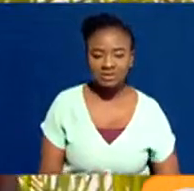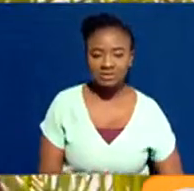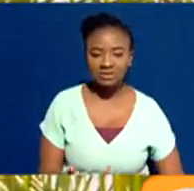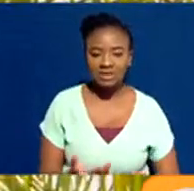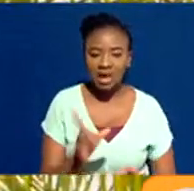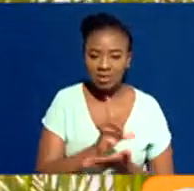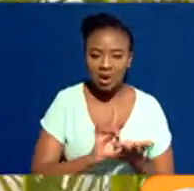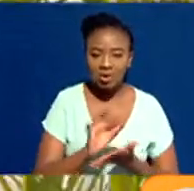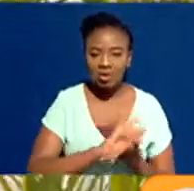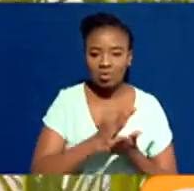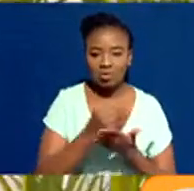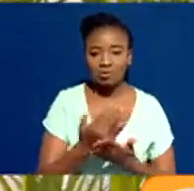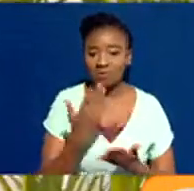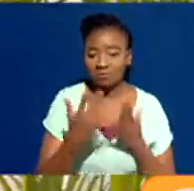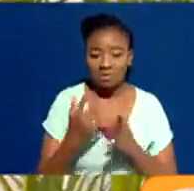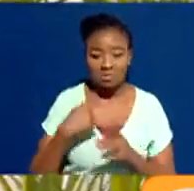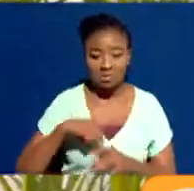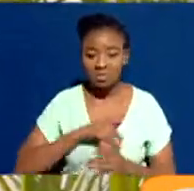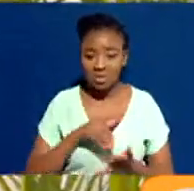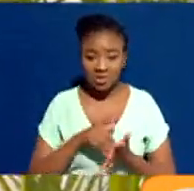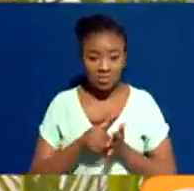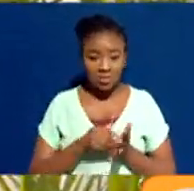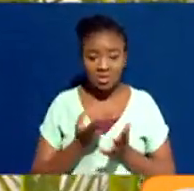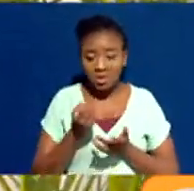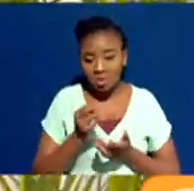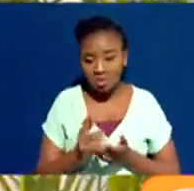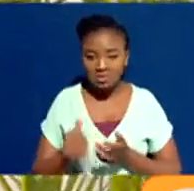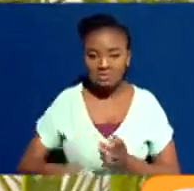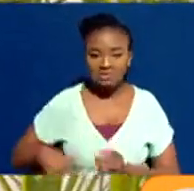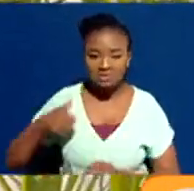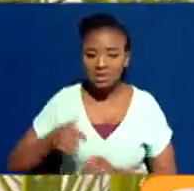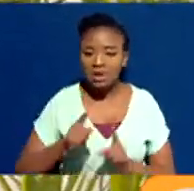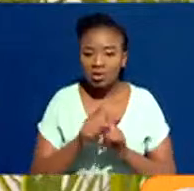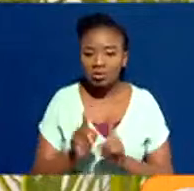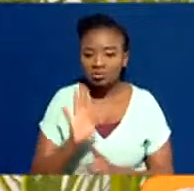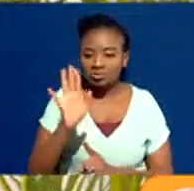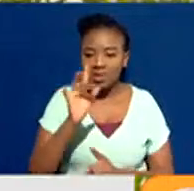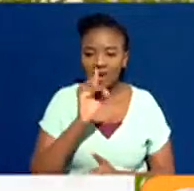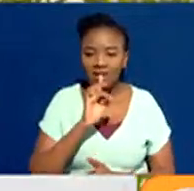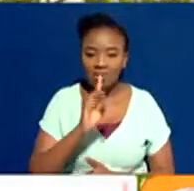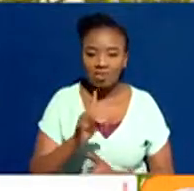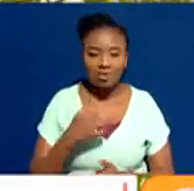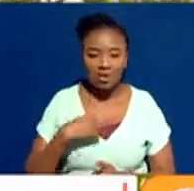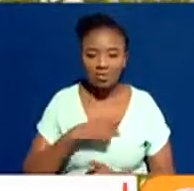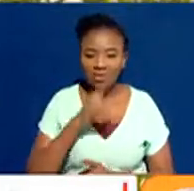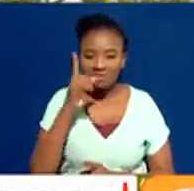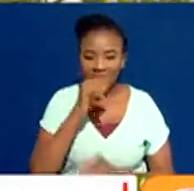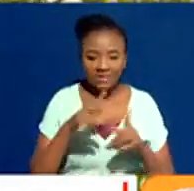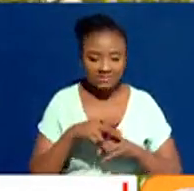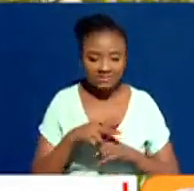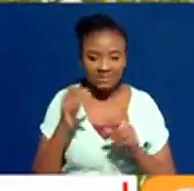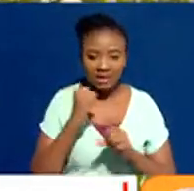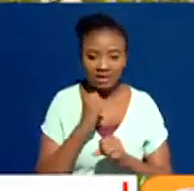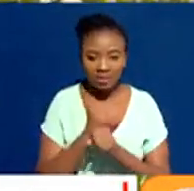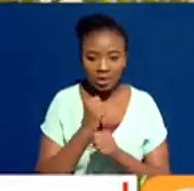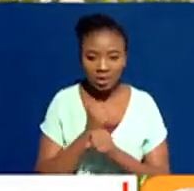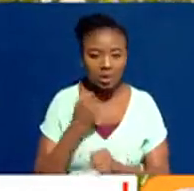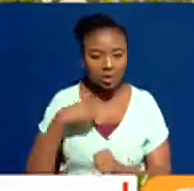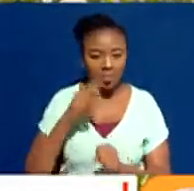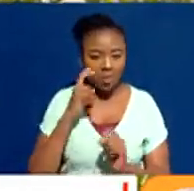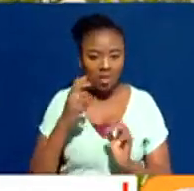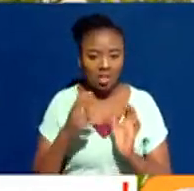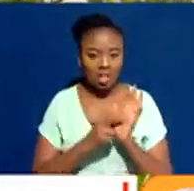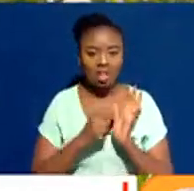or we are selfish. Kutokana na agizo lako Mheshimiwa Rais, tayari tumelifanyia kazi. Tumegundua